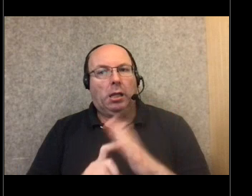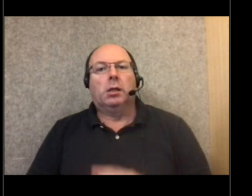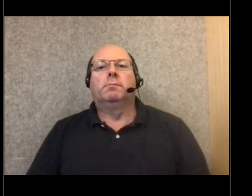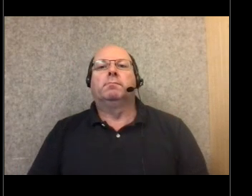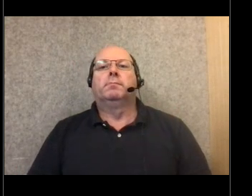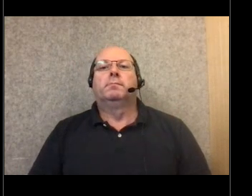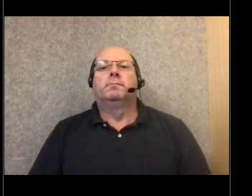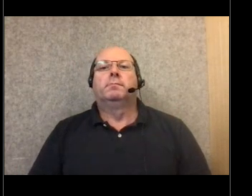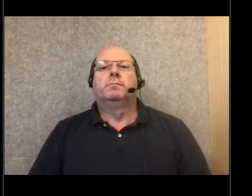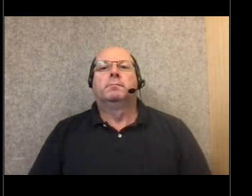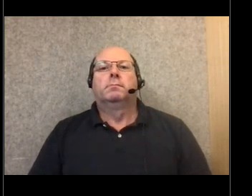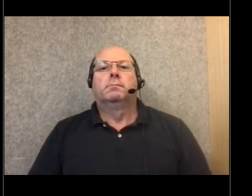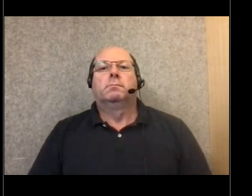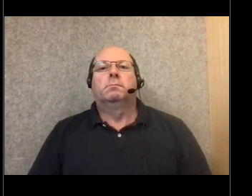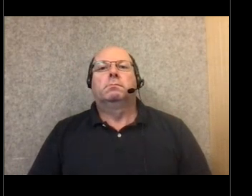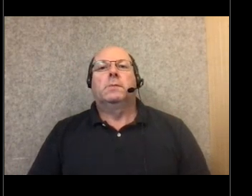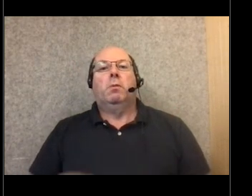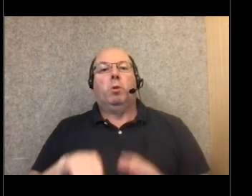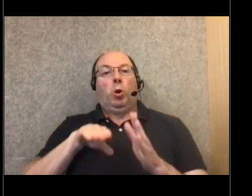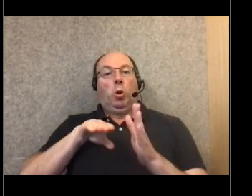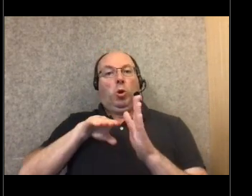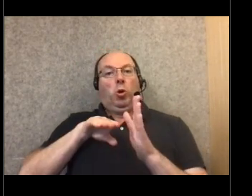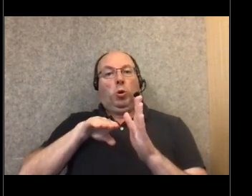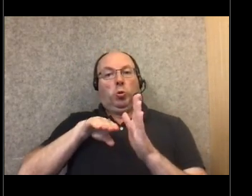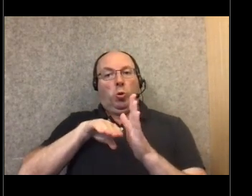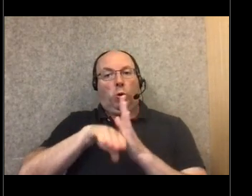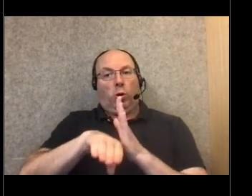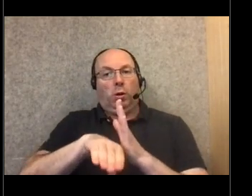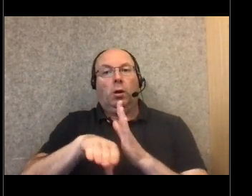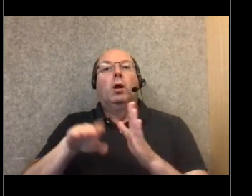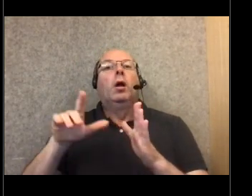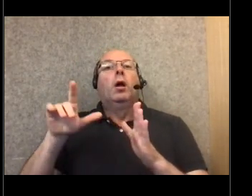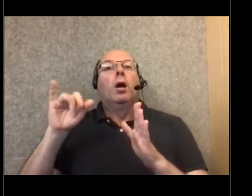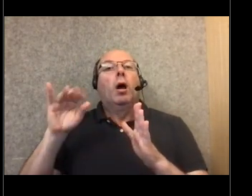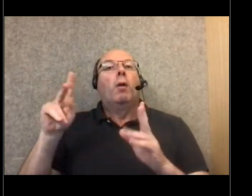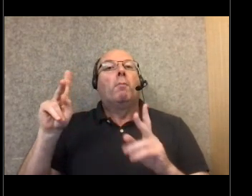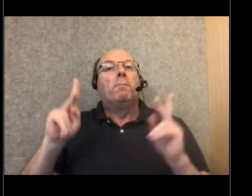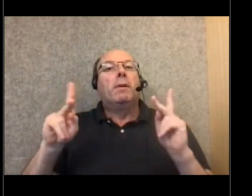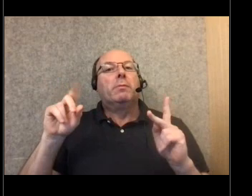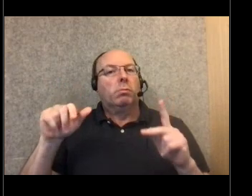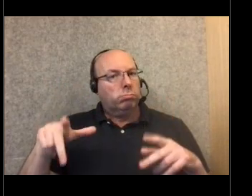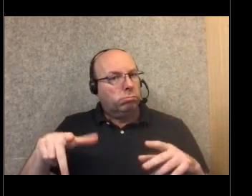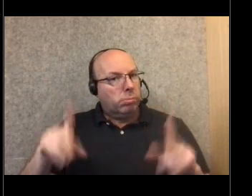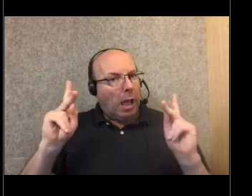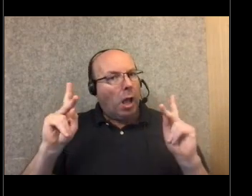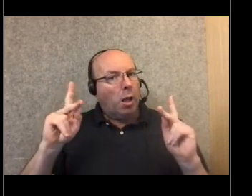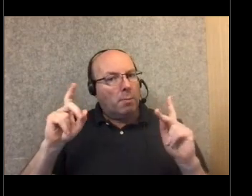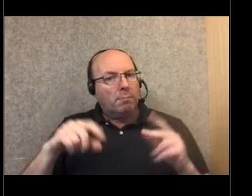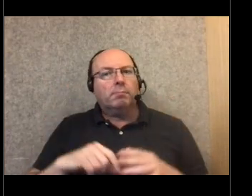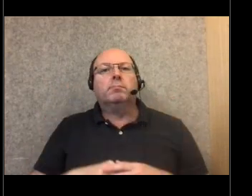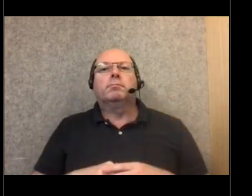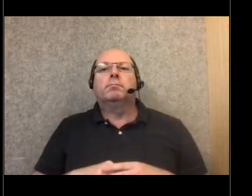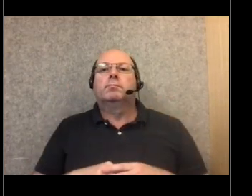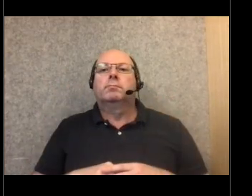An entrance door must be usable by people with disabilities. Detailed